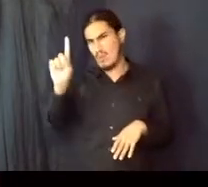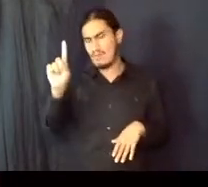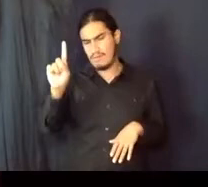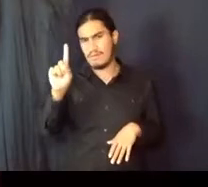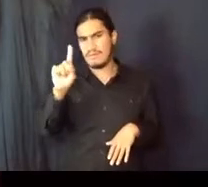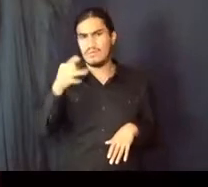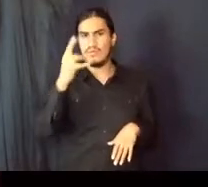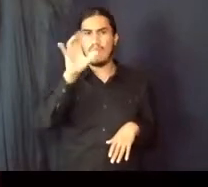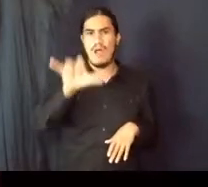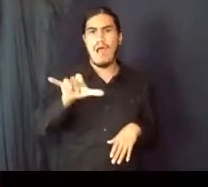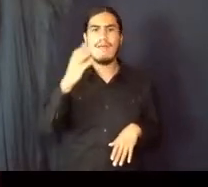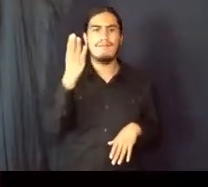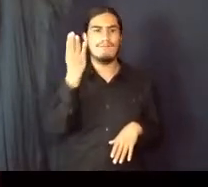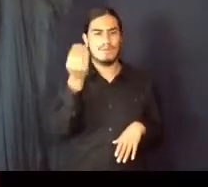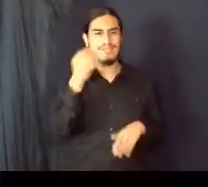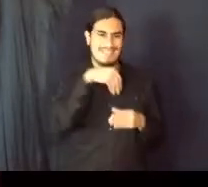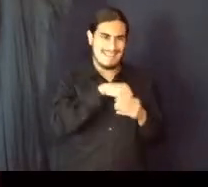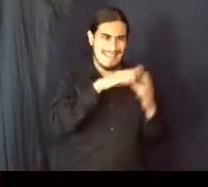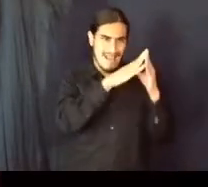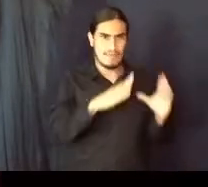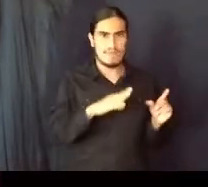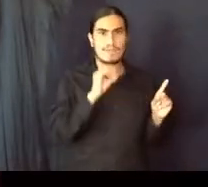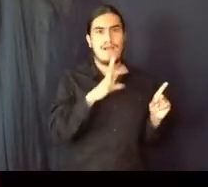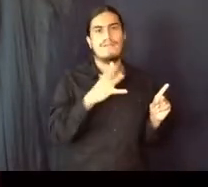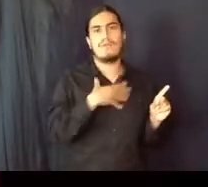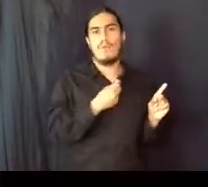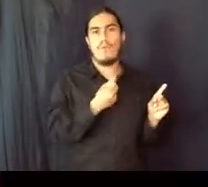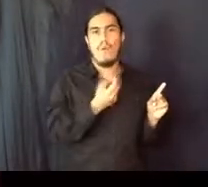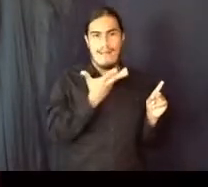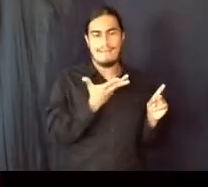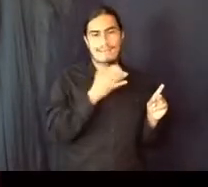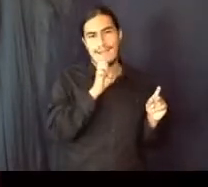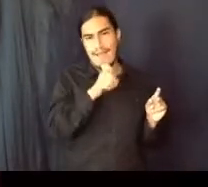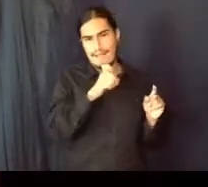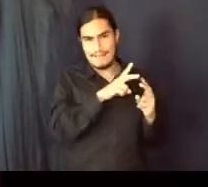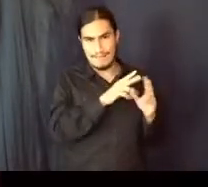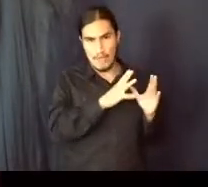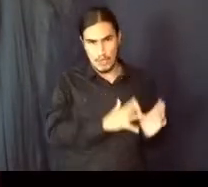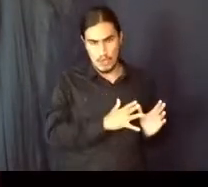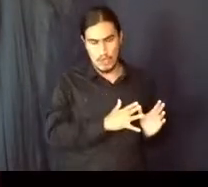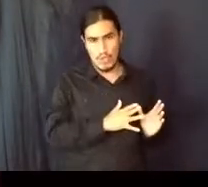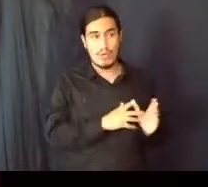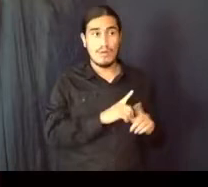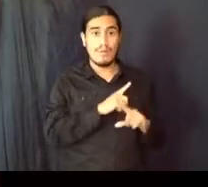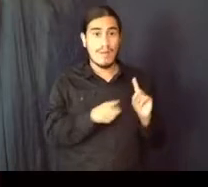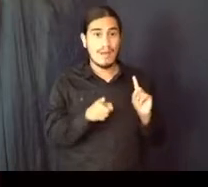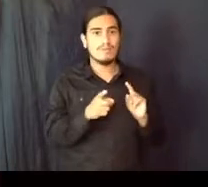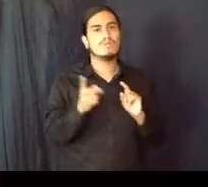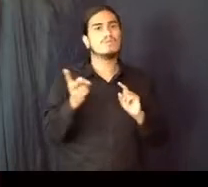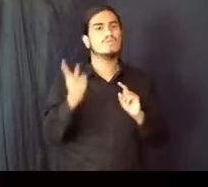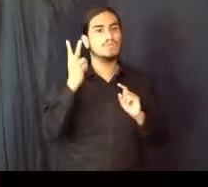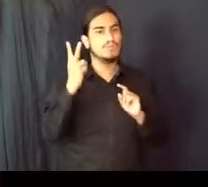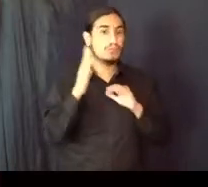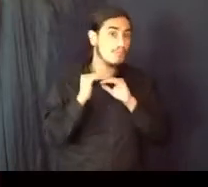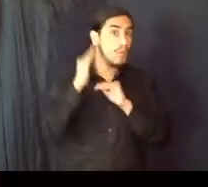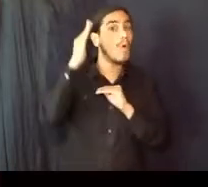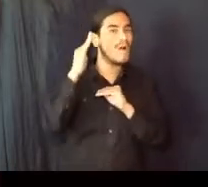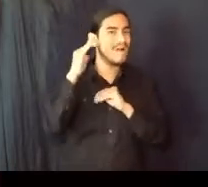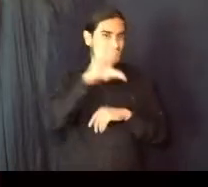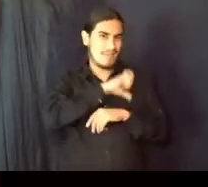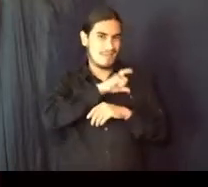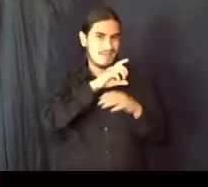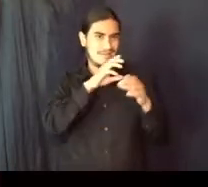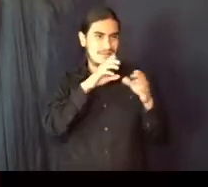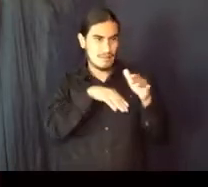in the house of her white ex-partner. In both cases, 2 or more police officers, as well as 1 more person, were